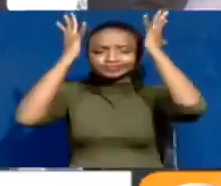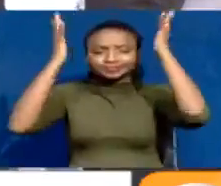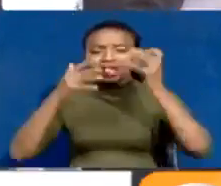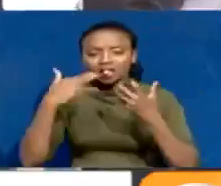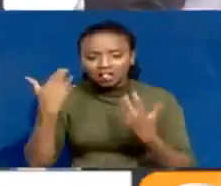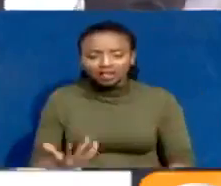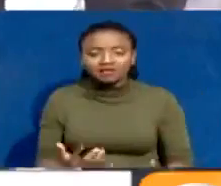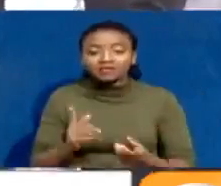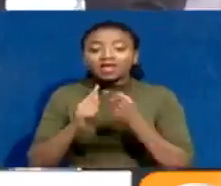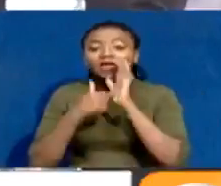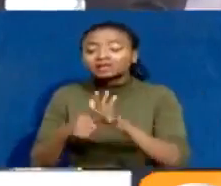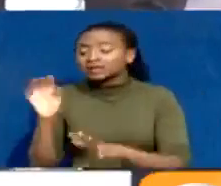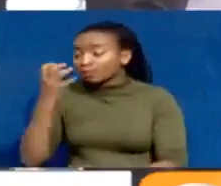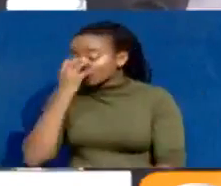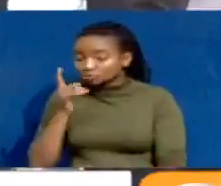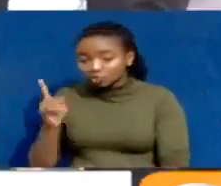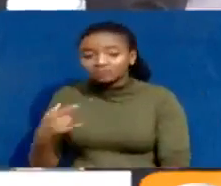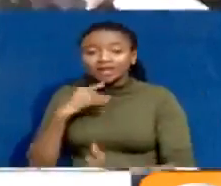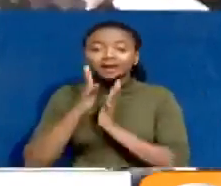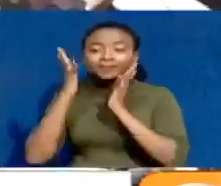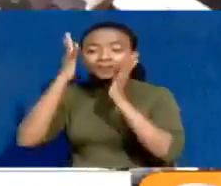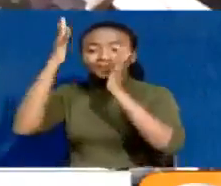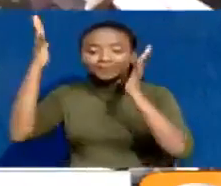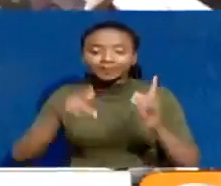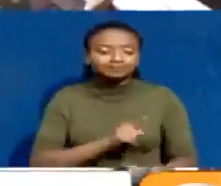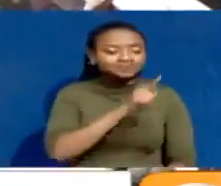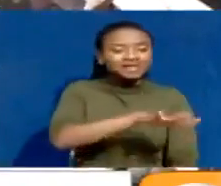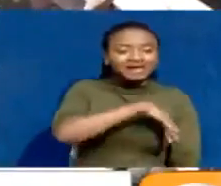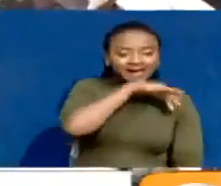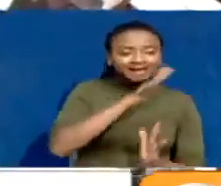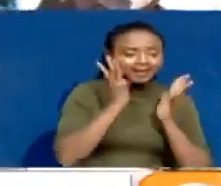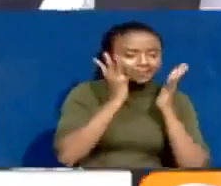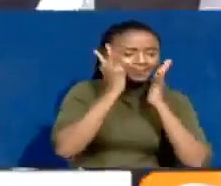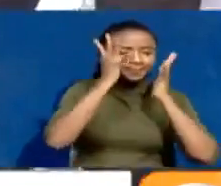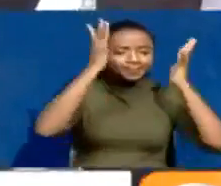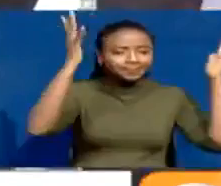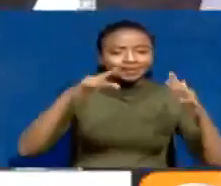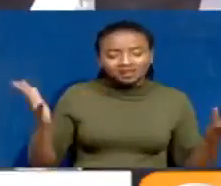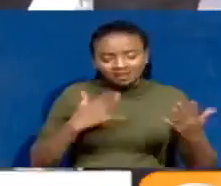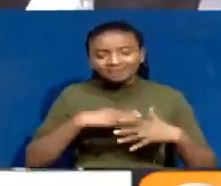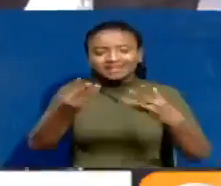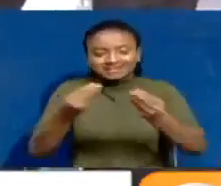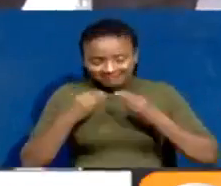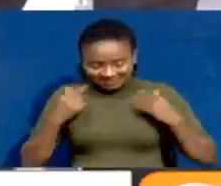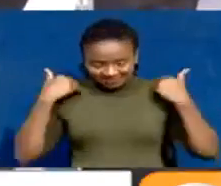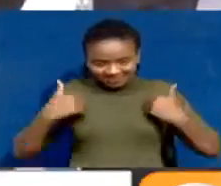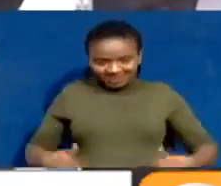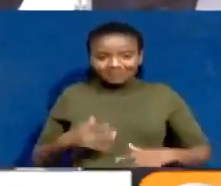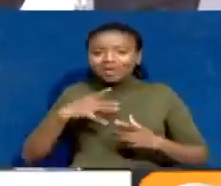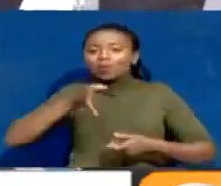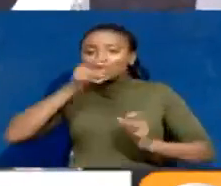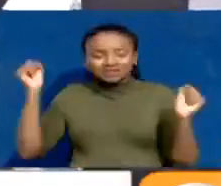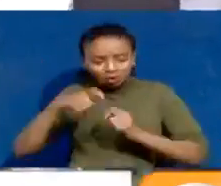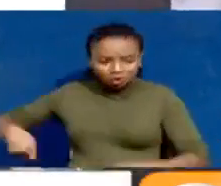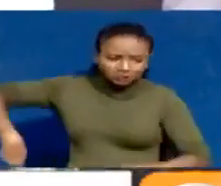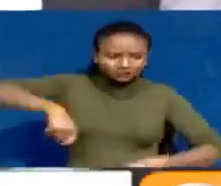huu, Ruto wana temperature inasumbua watu. Upande huu, Tinga wana temperature inasumbua watu. Munipatia nafasi ni wamwagie maji